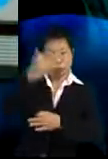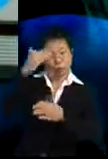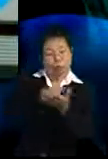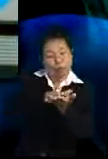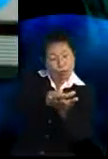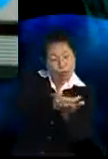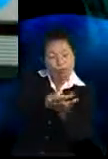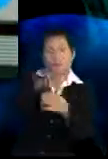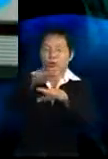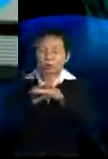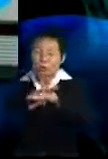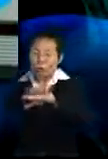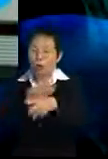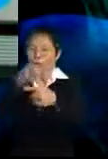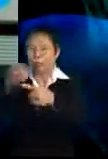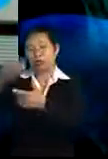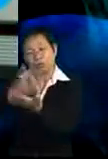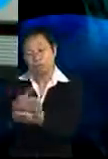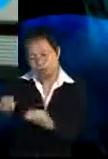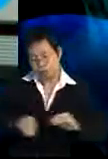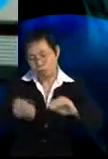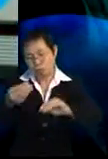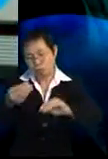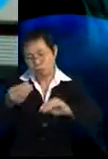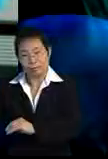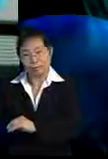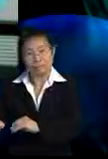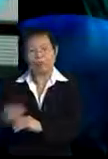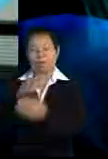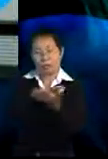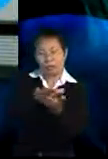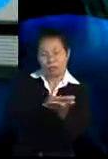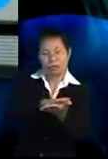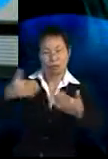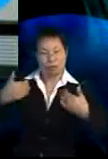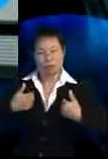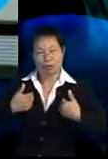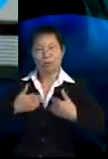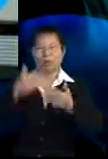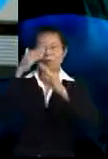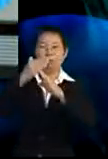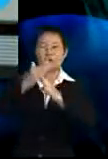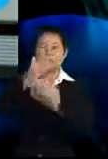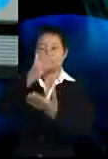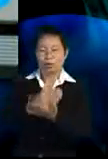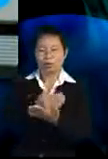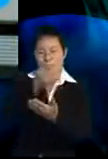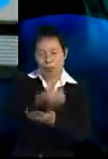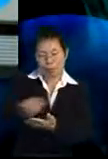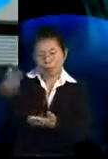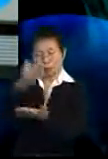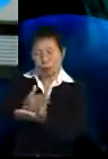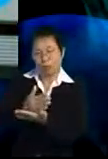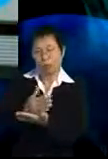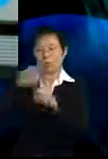friction slows down or stops moving objects. Friction also prevents stationary objects from